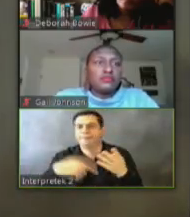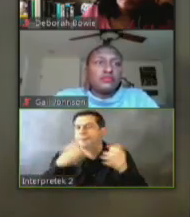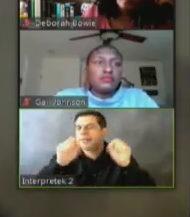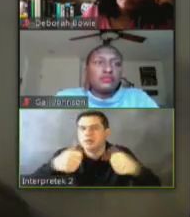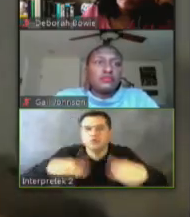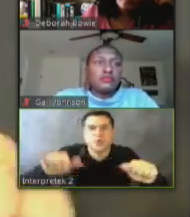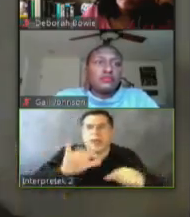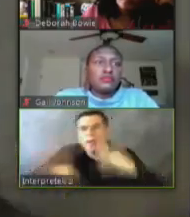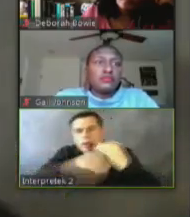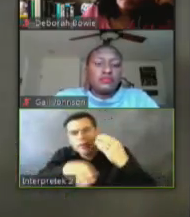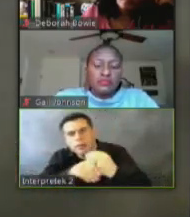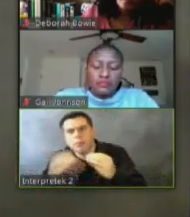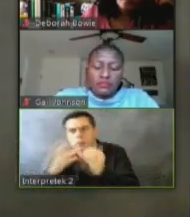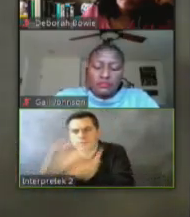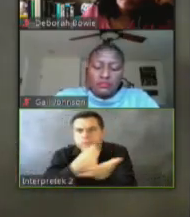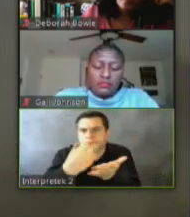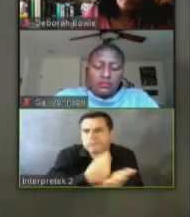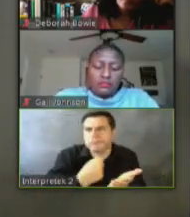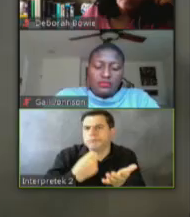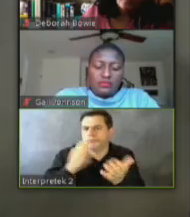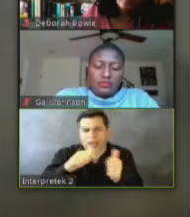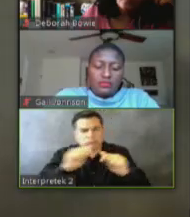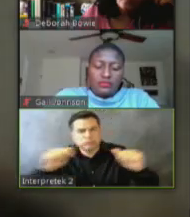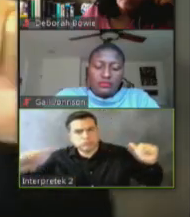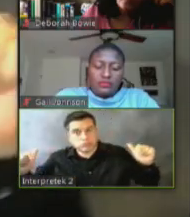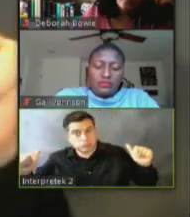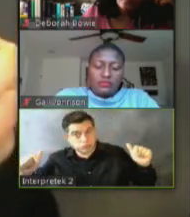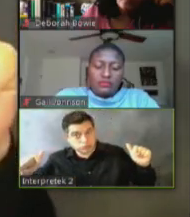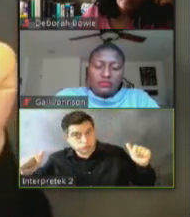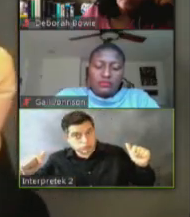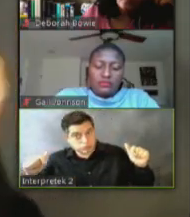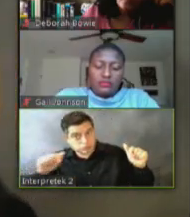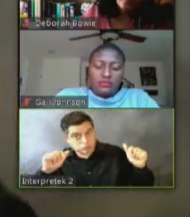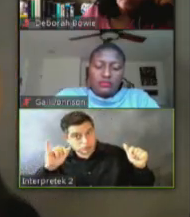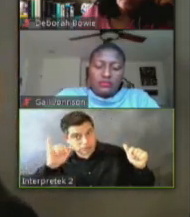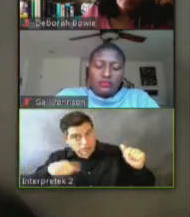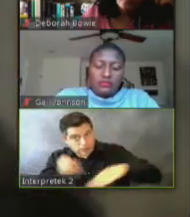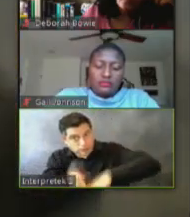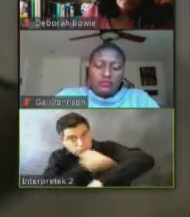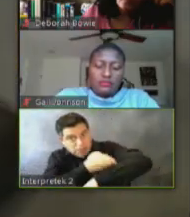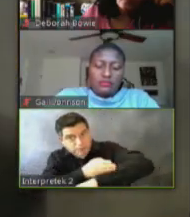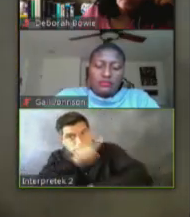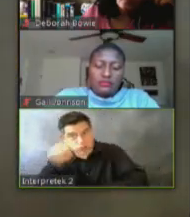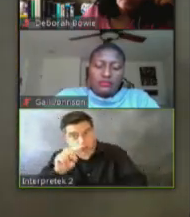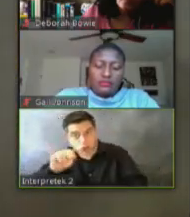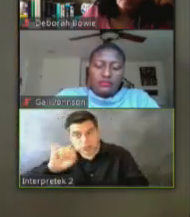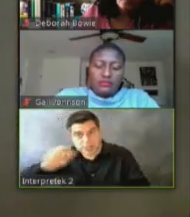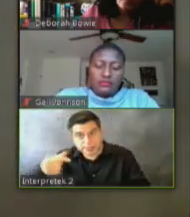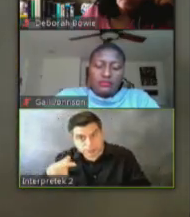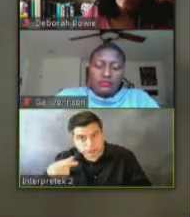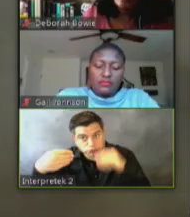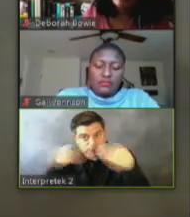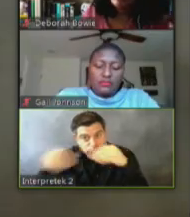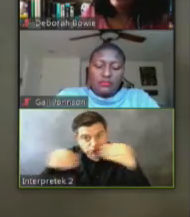policy, along with improving zoning flexibilities through ADUs, improving zoning flexibility